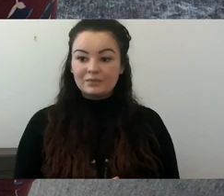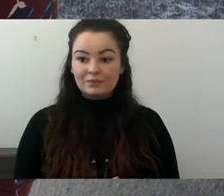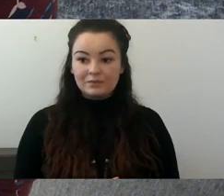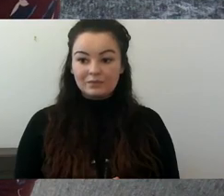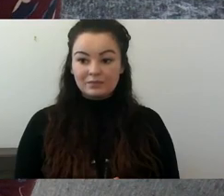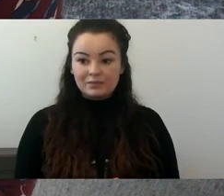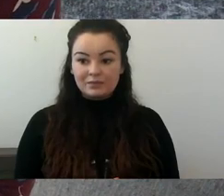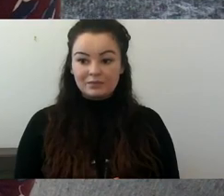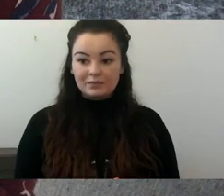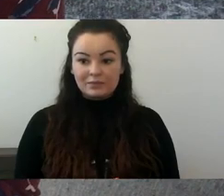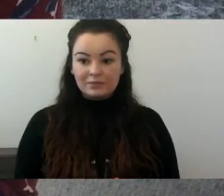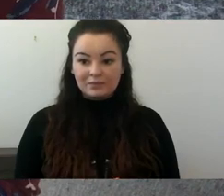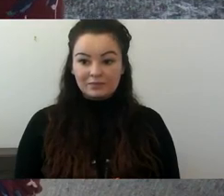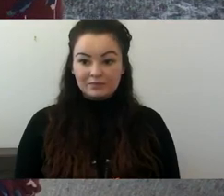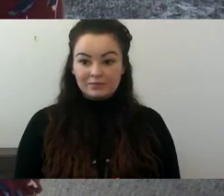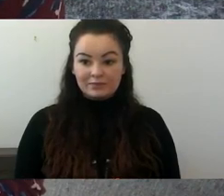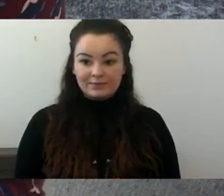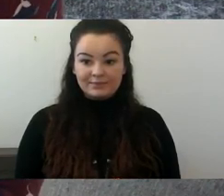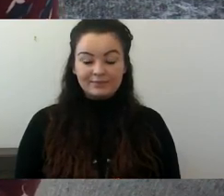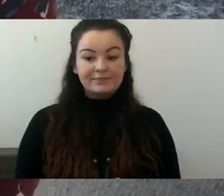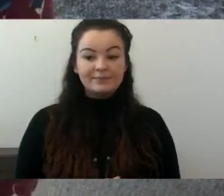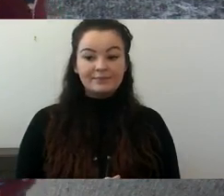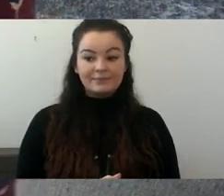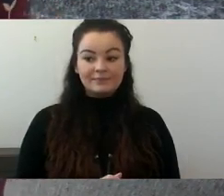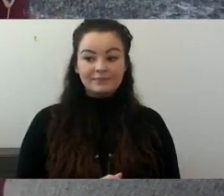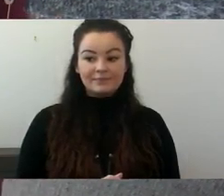what you've got. So as I've done